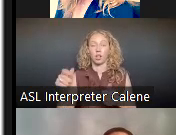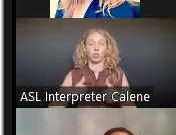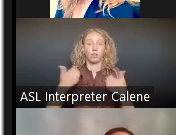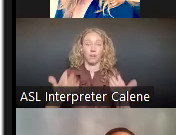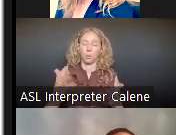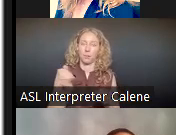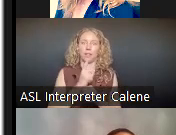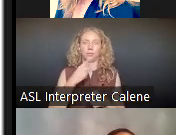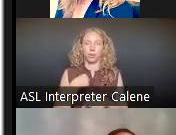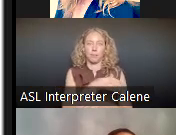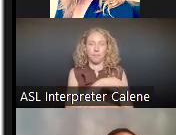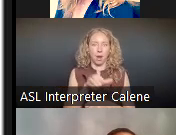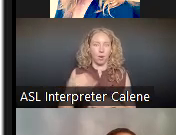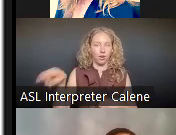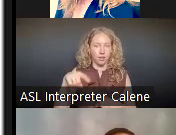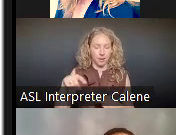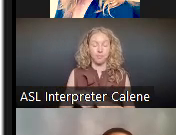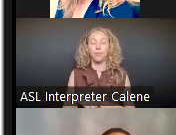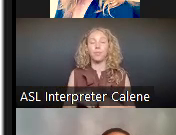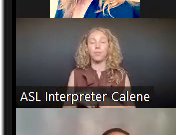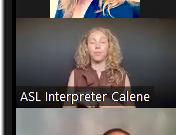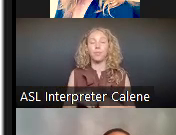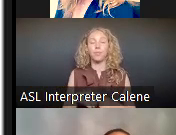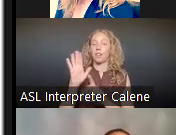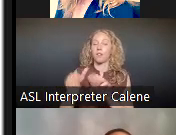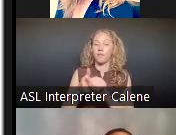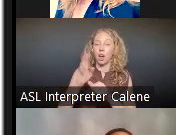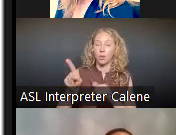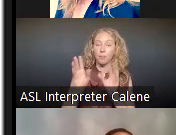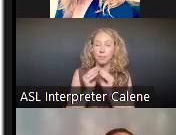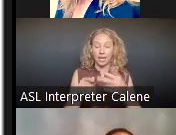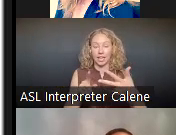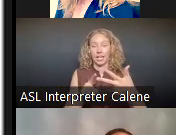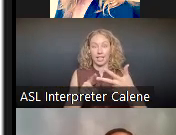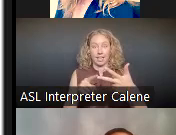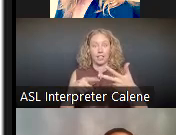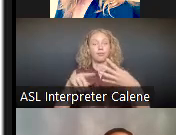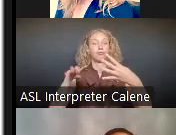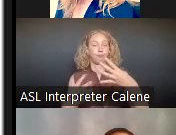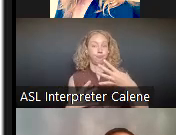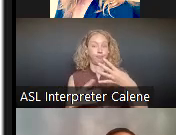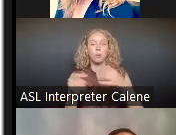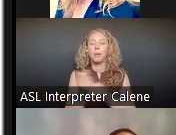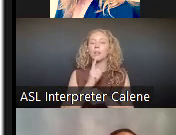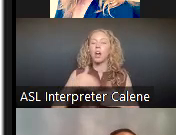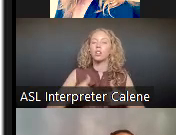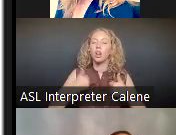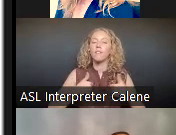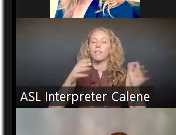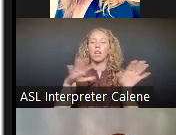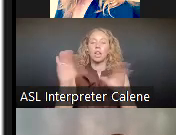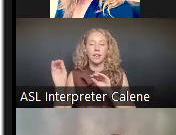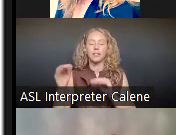them, right? So after they've had the follow-up meeting, we want to make sure that the survivor walks away with